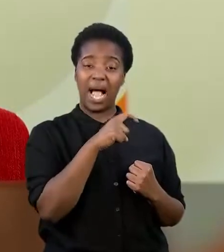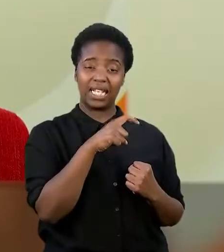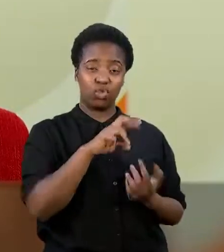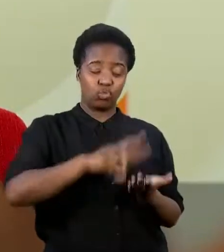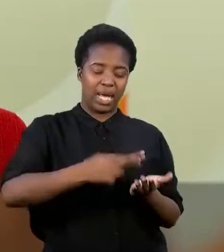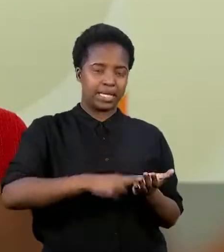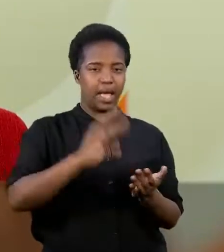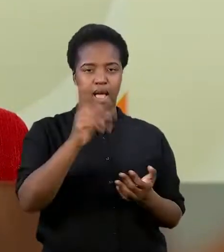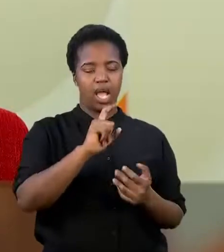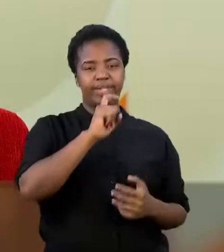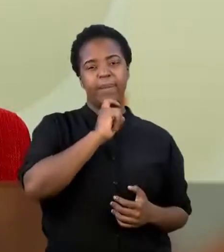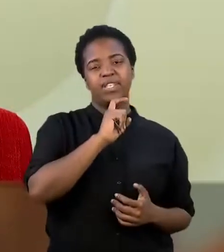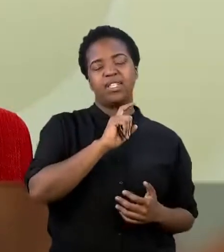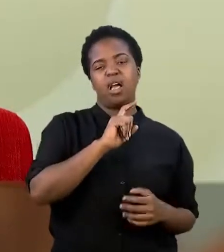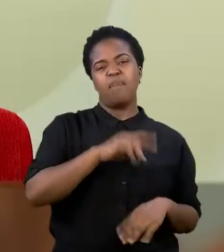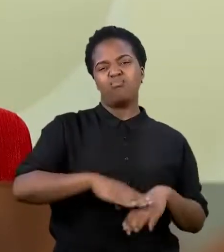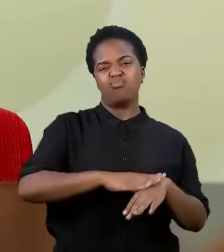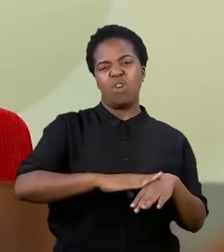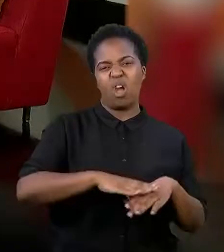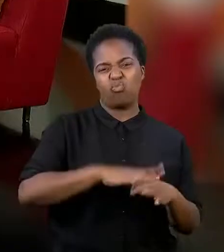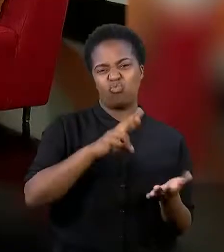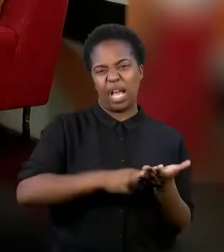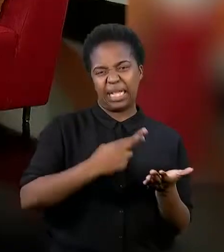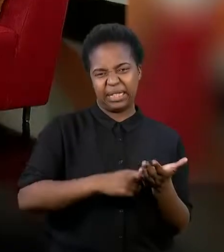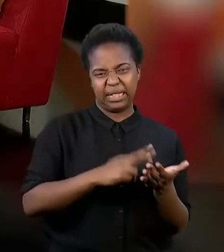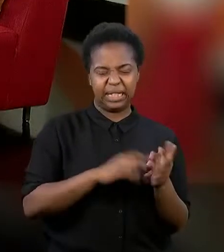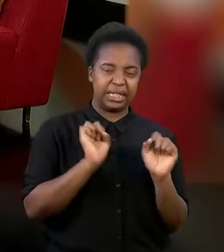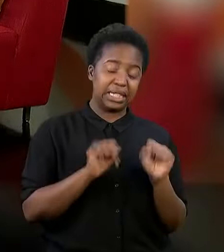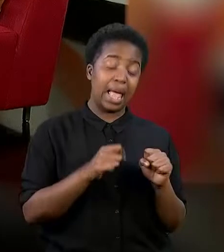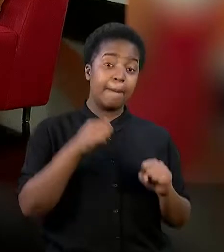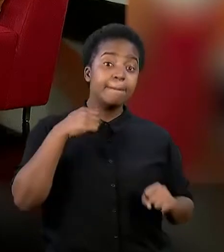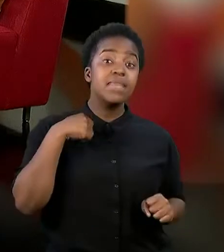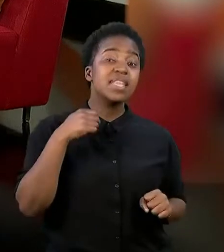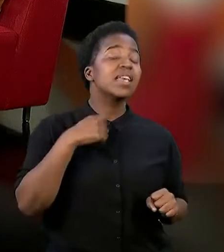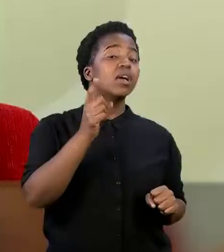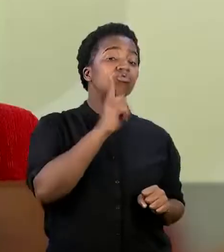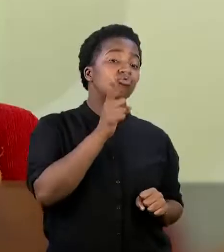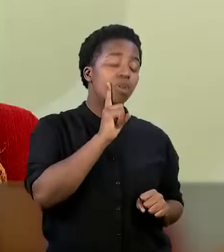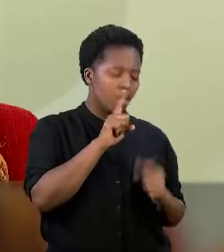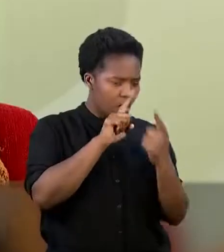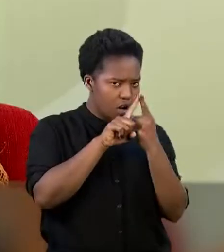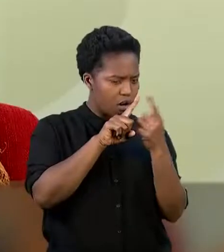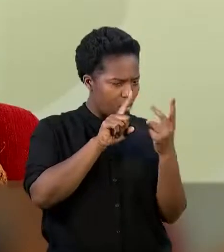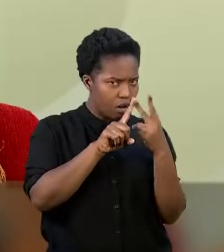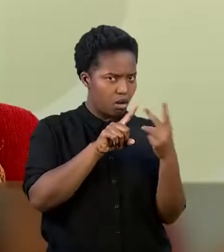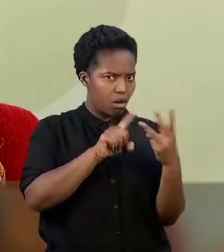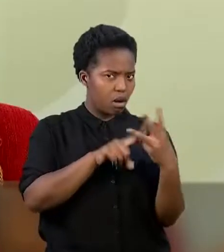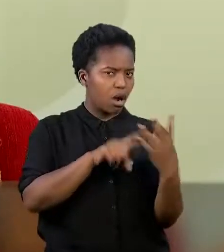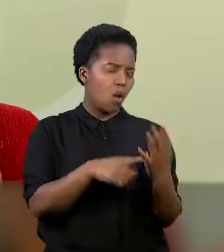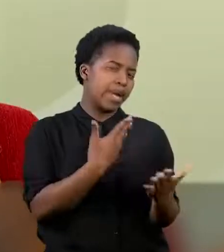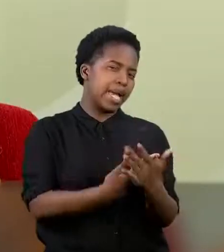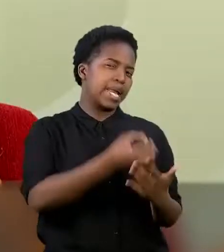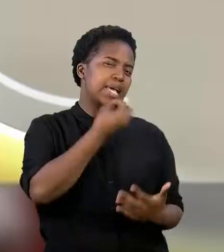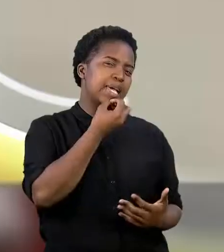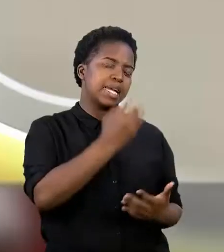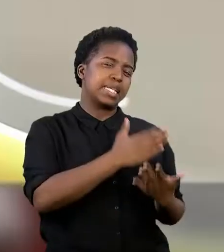and then re sebedisa the brown rice. Ke google and check gore what is it that nka